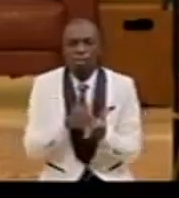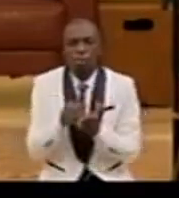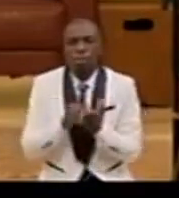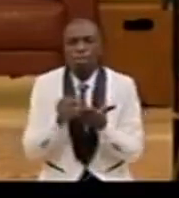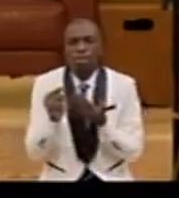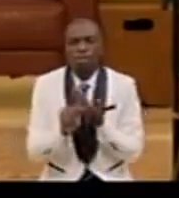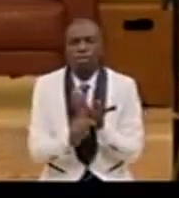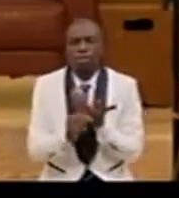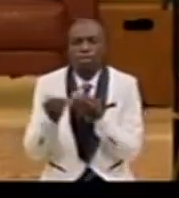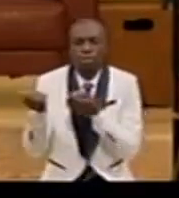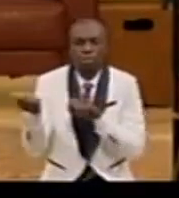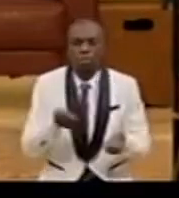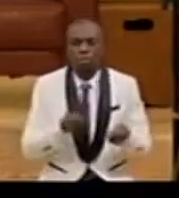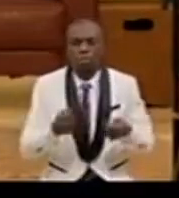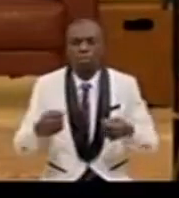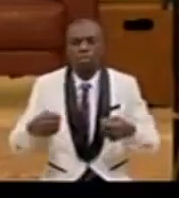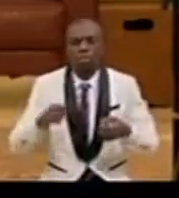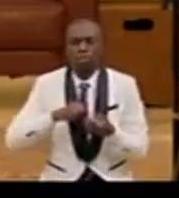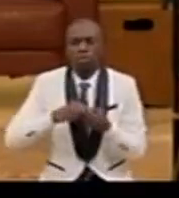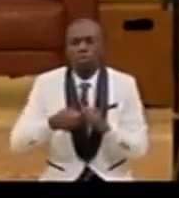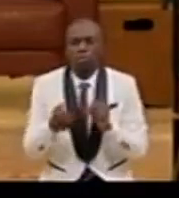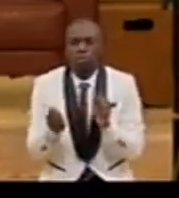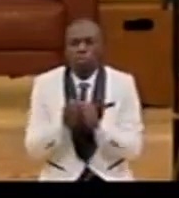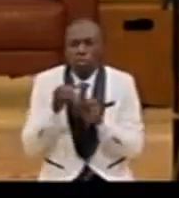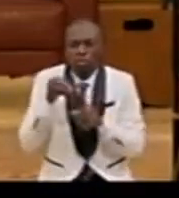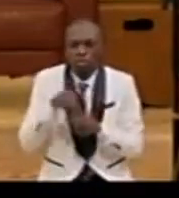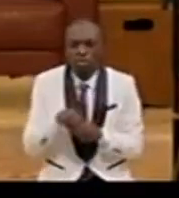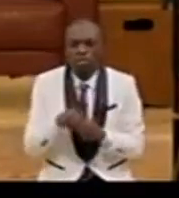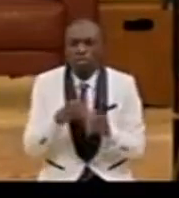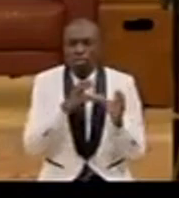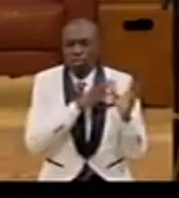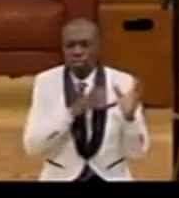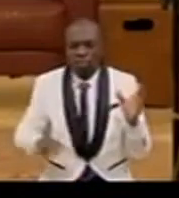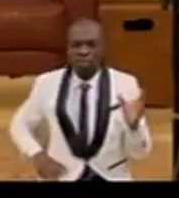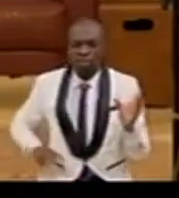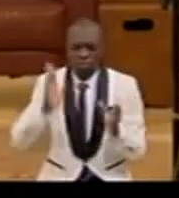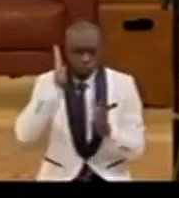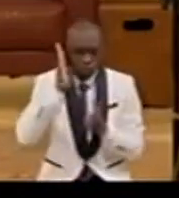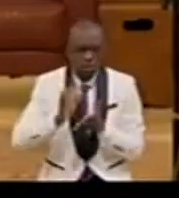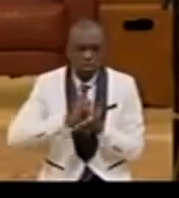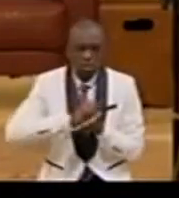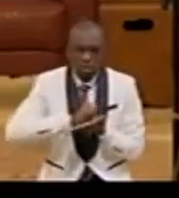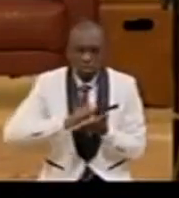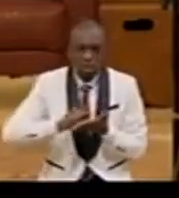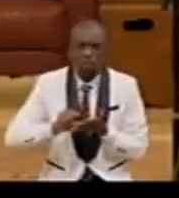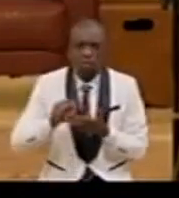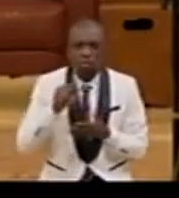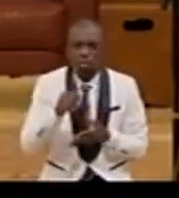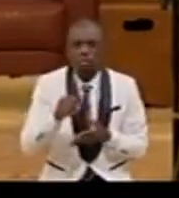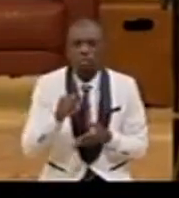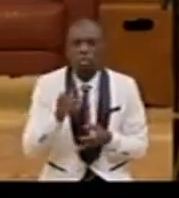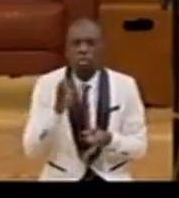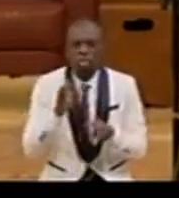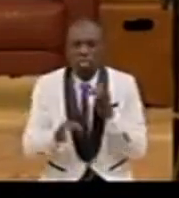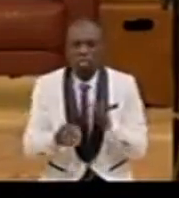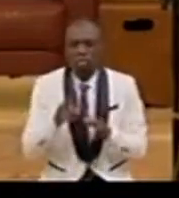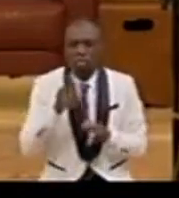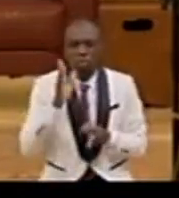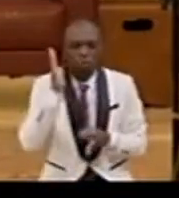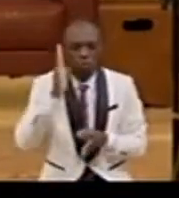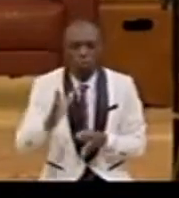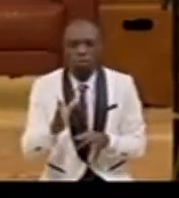brought distress within? Christ will sanctify you if you claim his